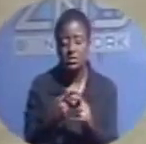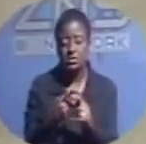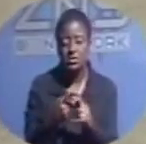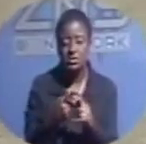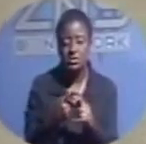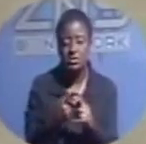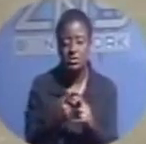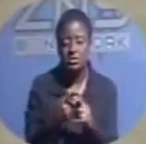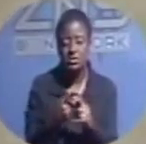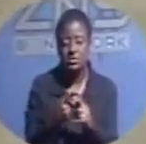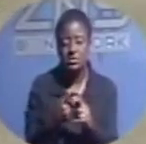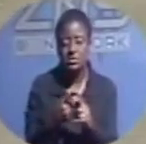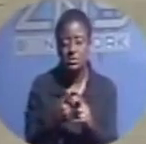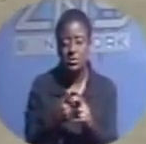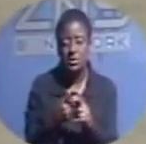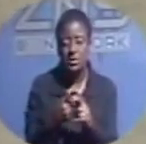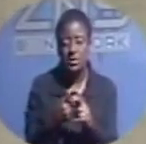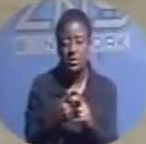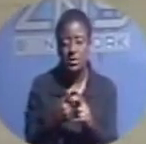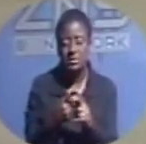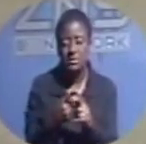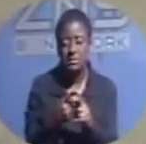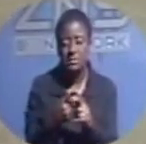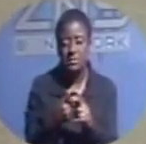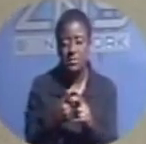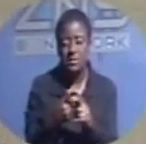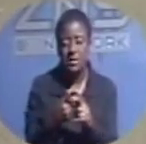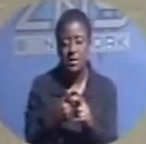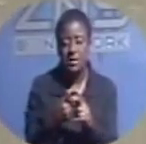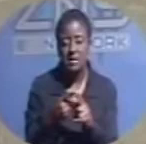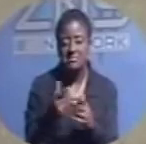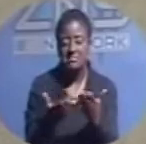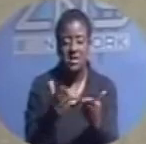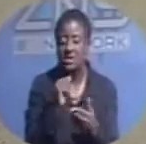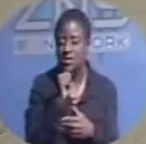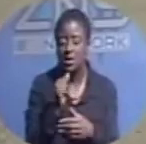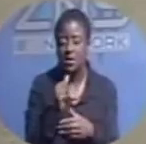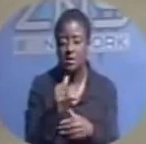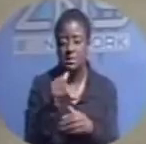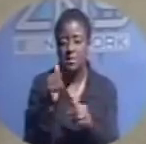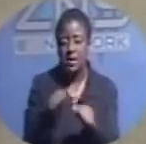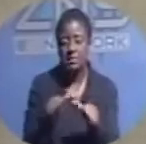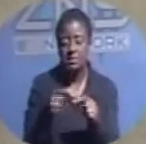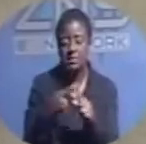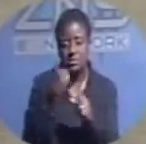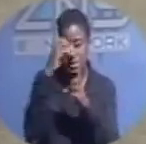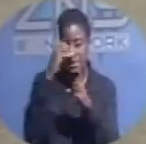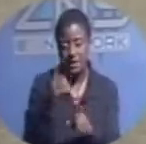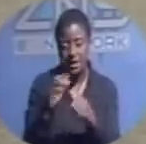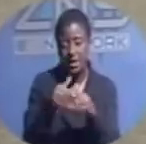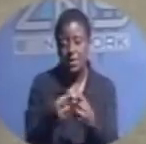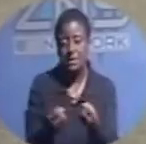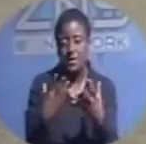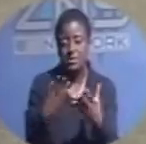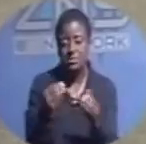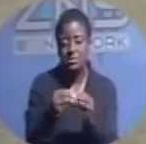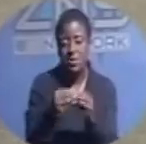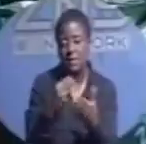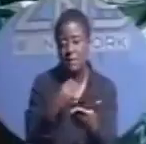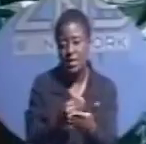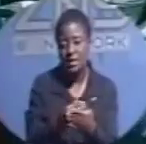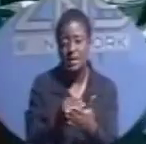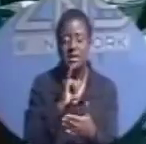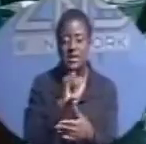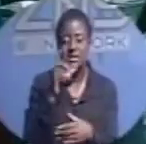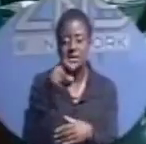public. Mr. Davis said he wouldn't be able to determine how much money would be needed until after the assessment is completed. There are a lot